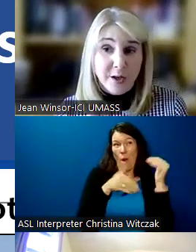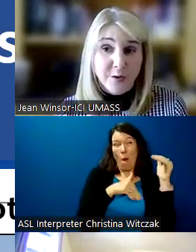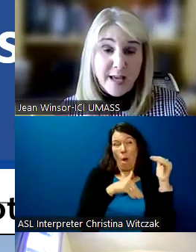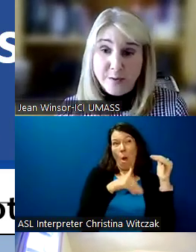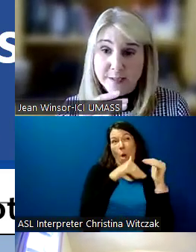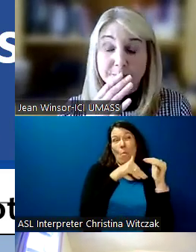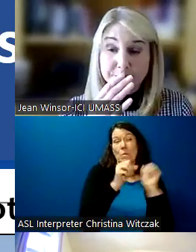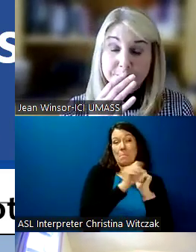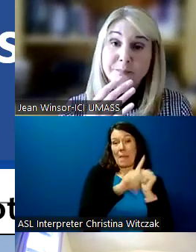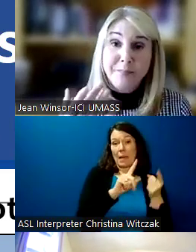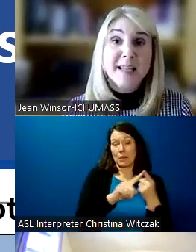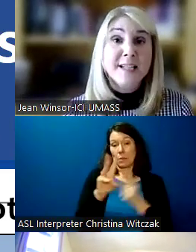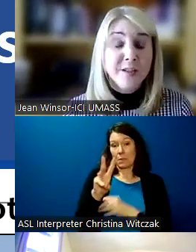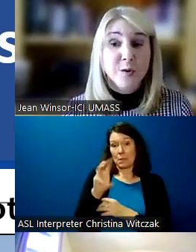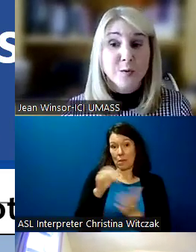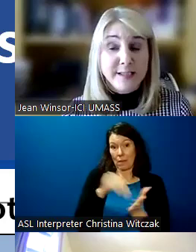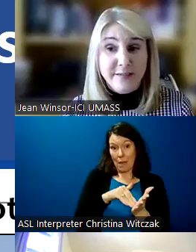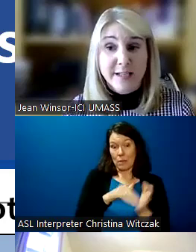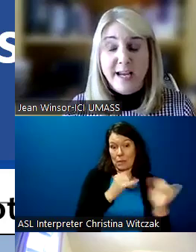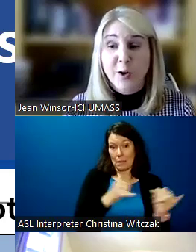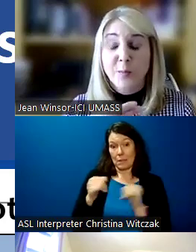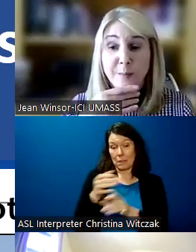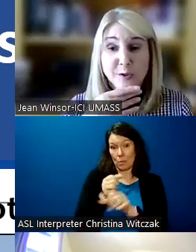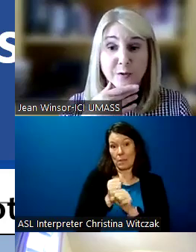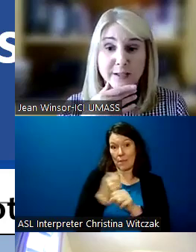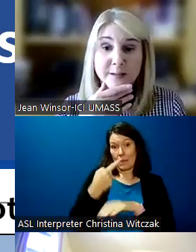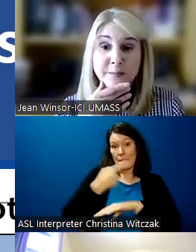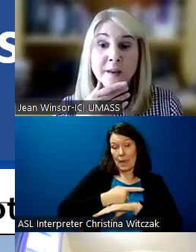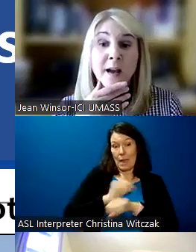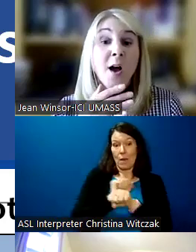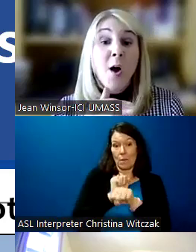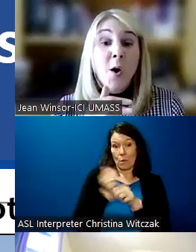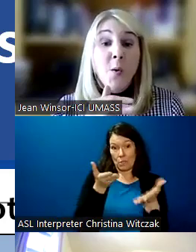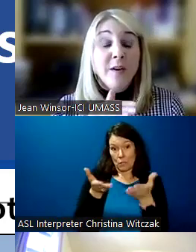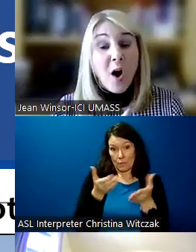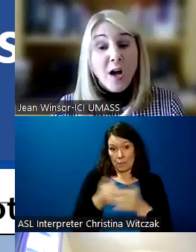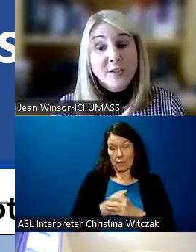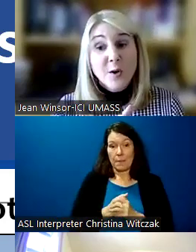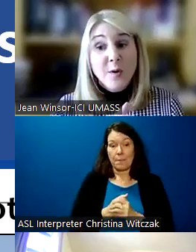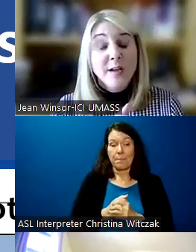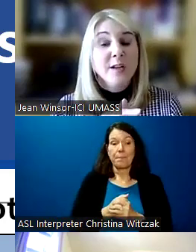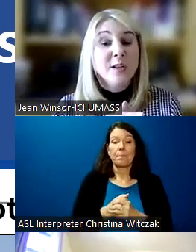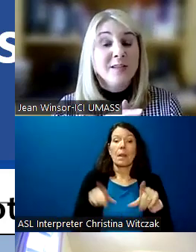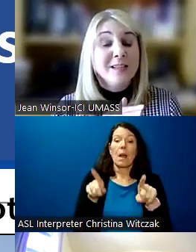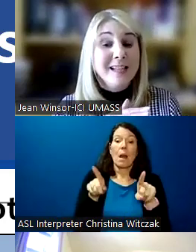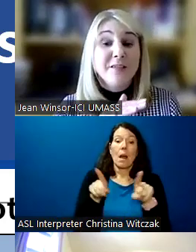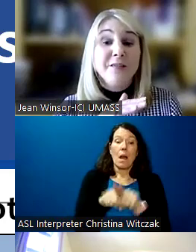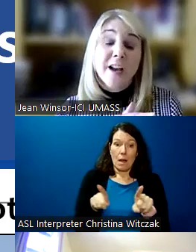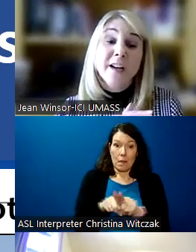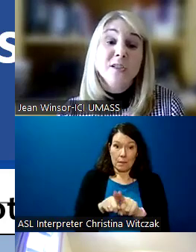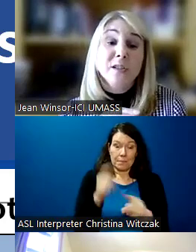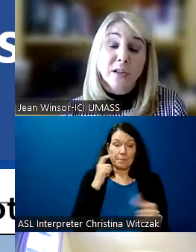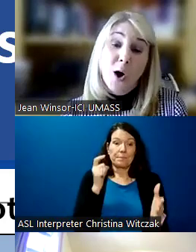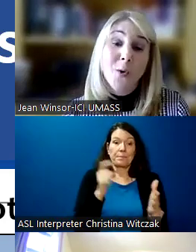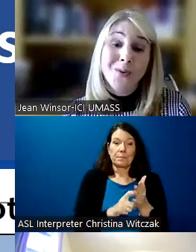to 600,000 individuals receiving a day or employment service. We've also seen a